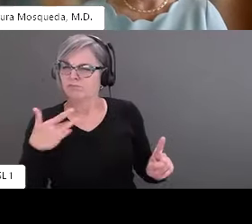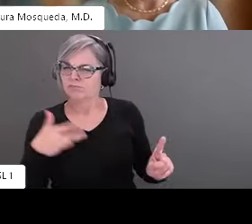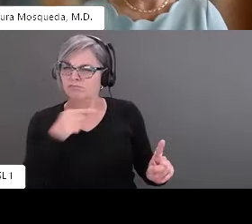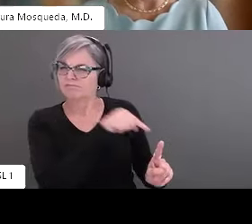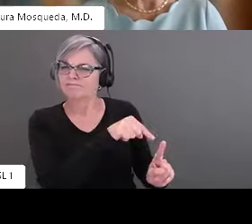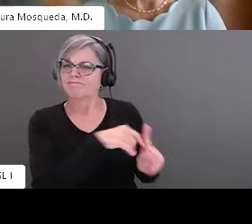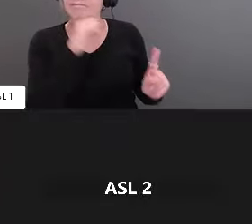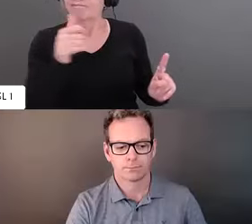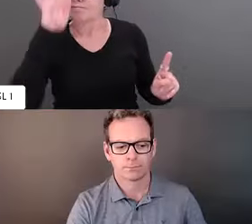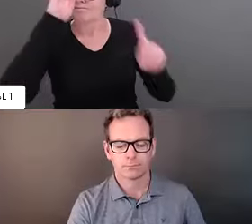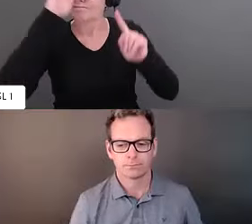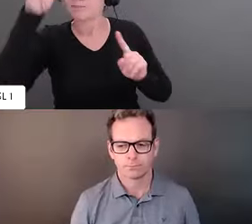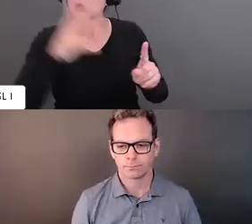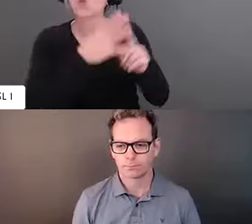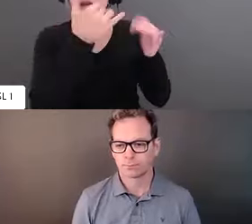in for an exam now.